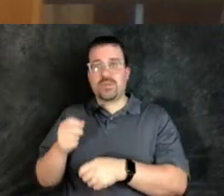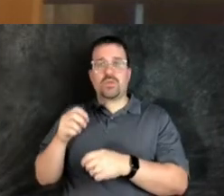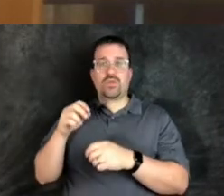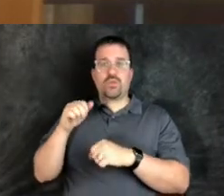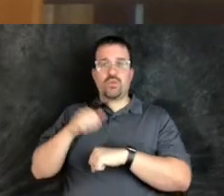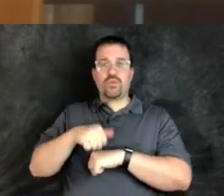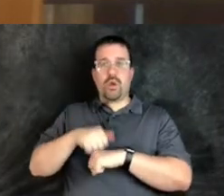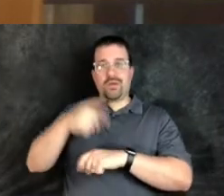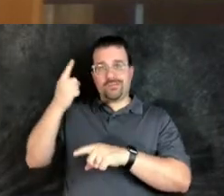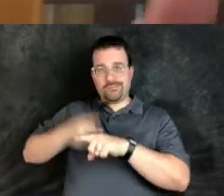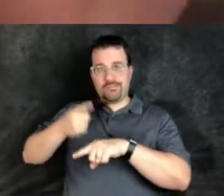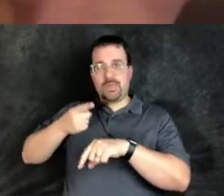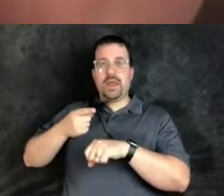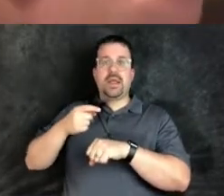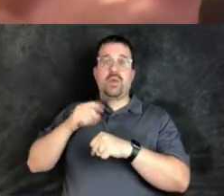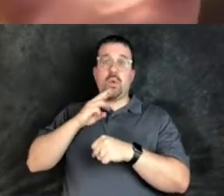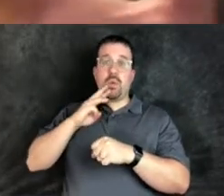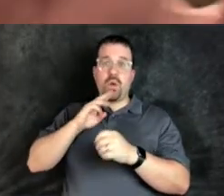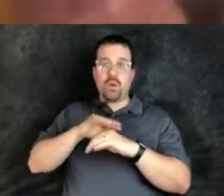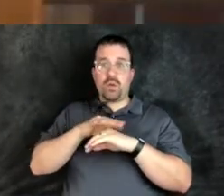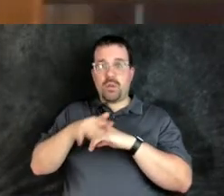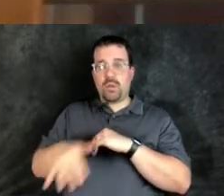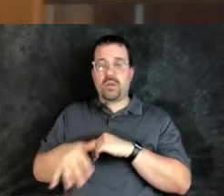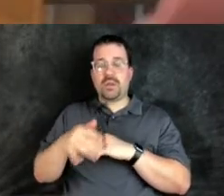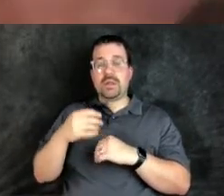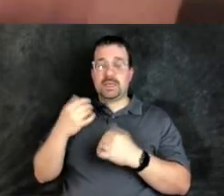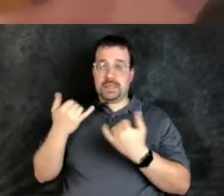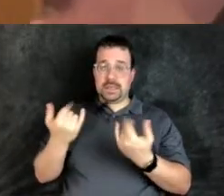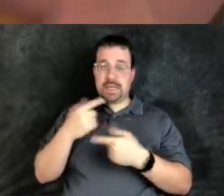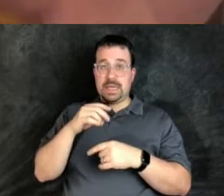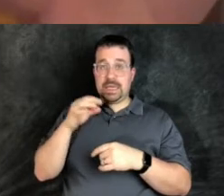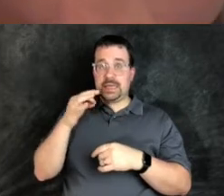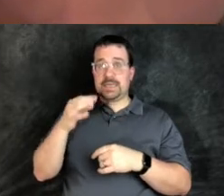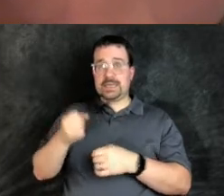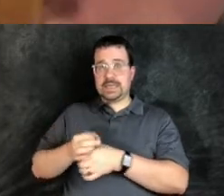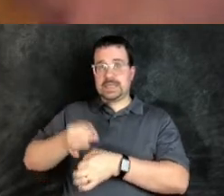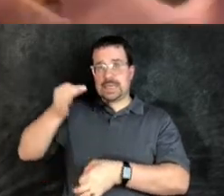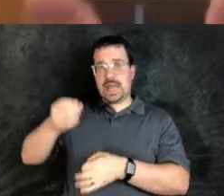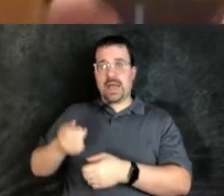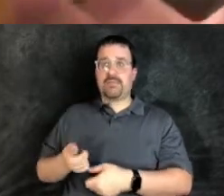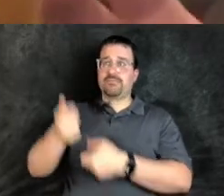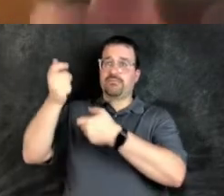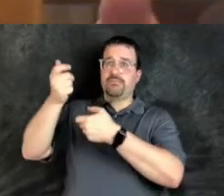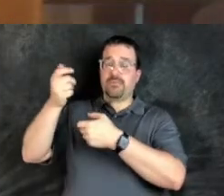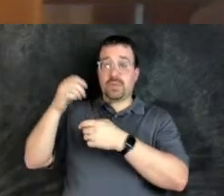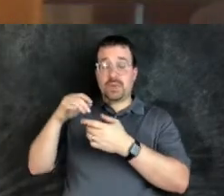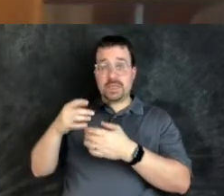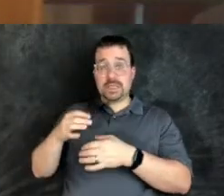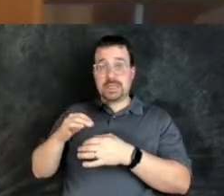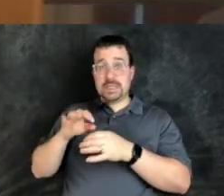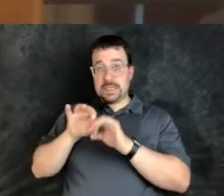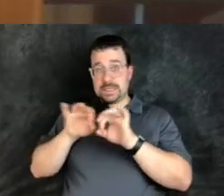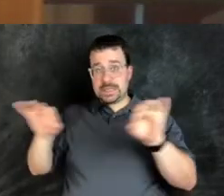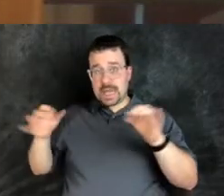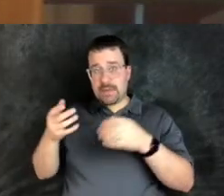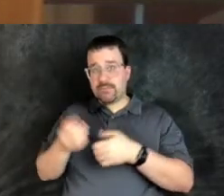out. And today the staff is raised up. And when the staff is raised, Israel